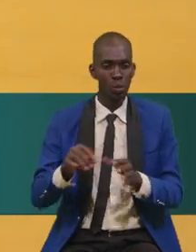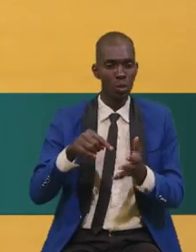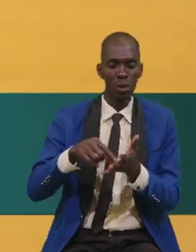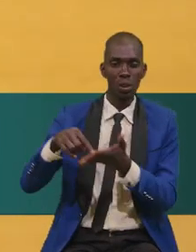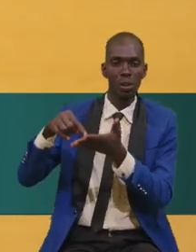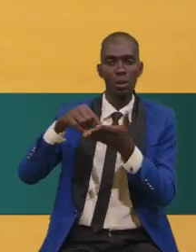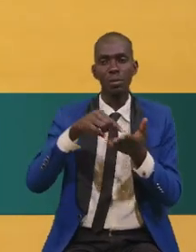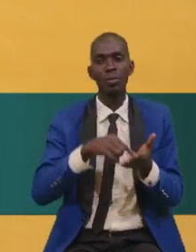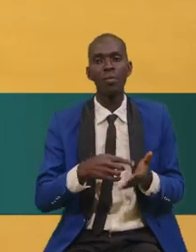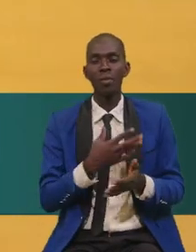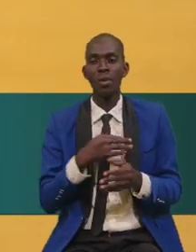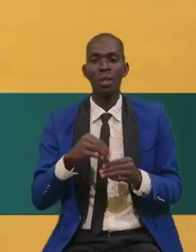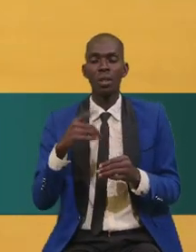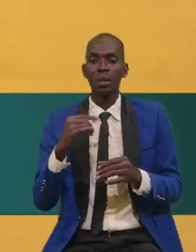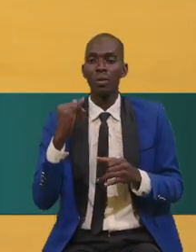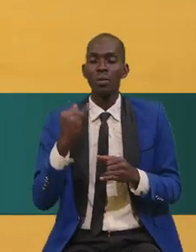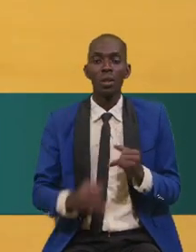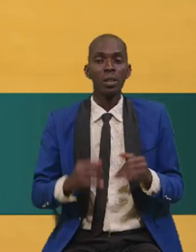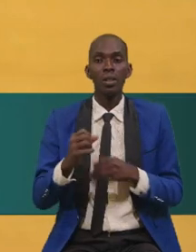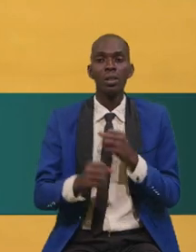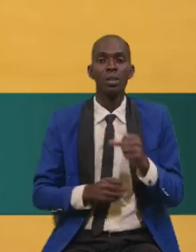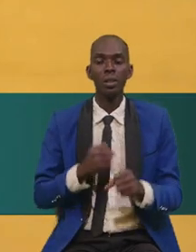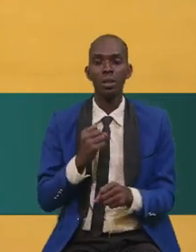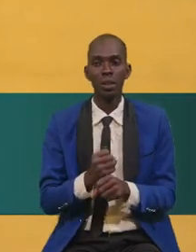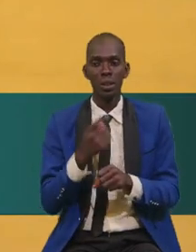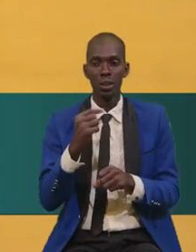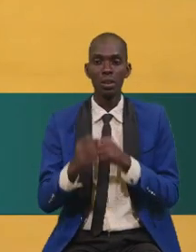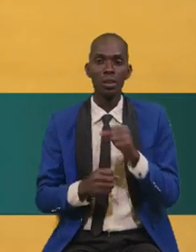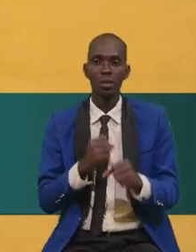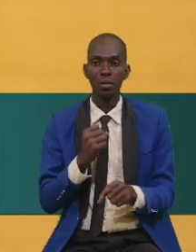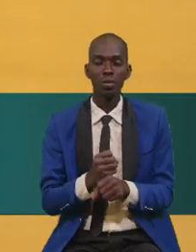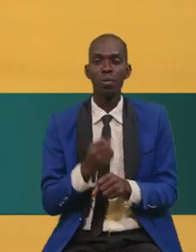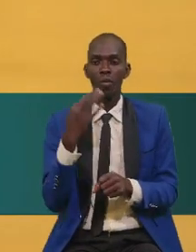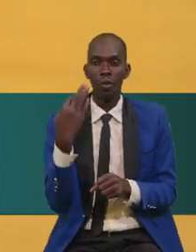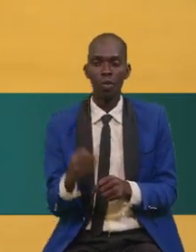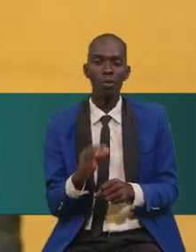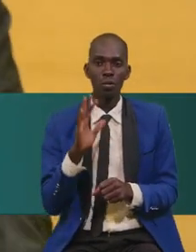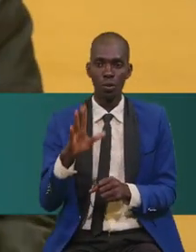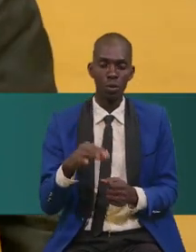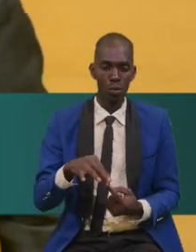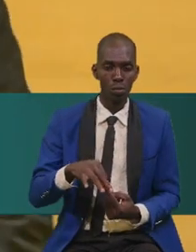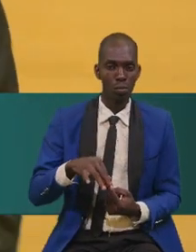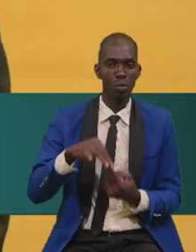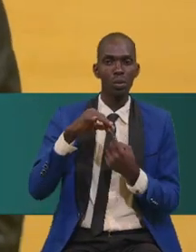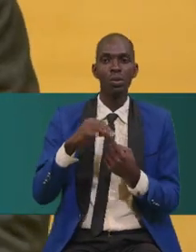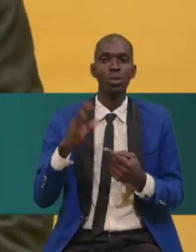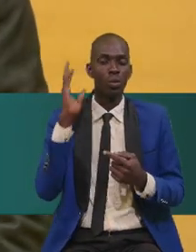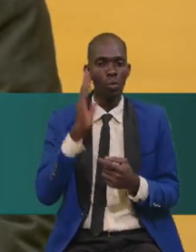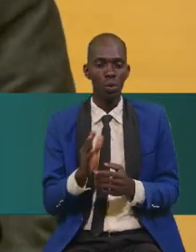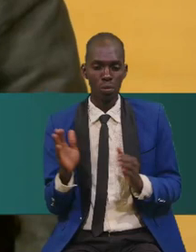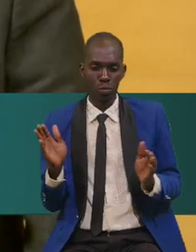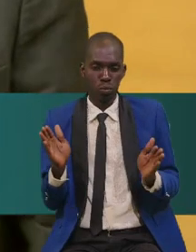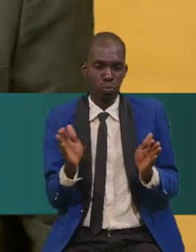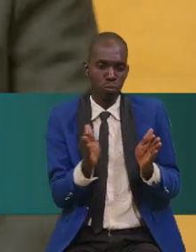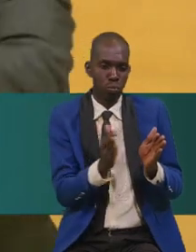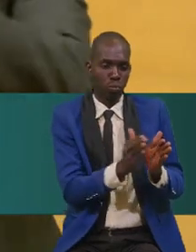final year, the year of specialization, we narrowed it down to just this